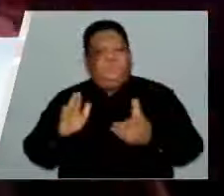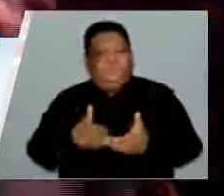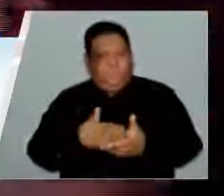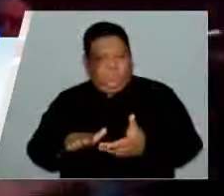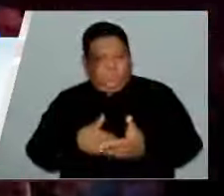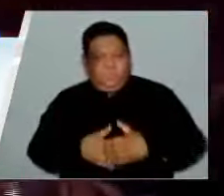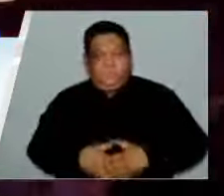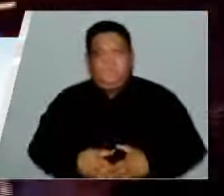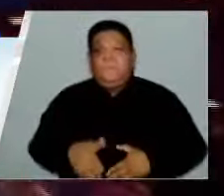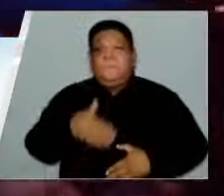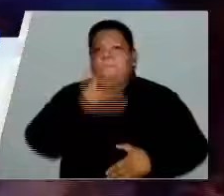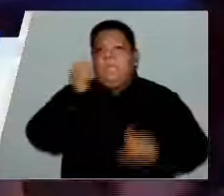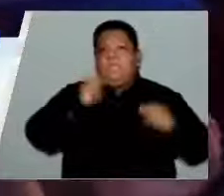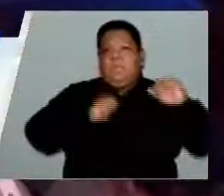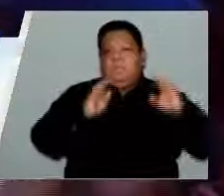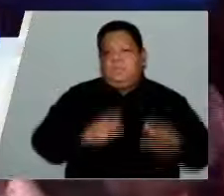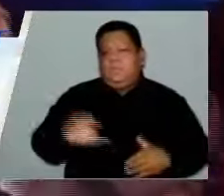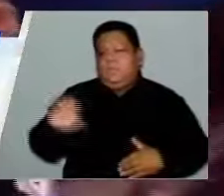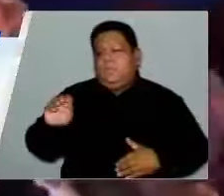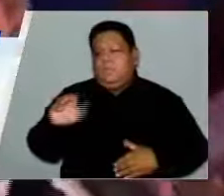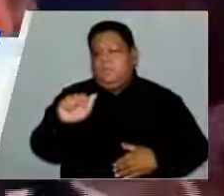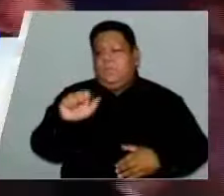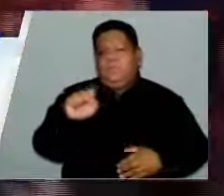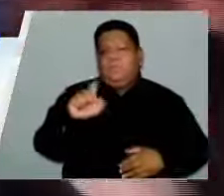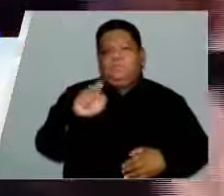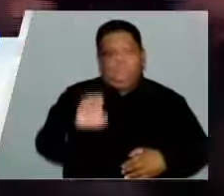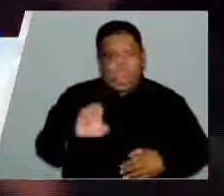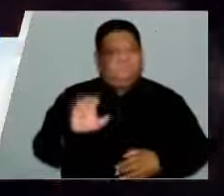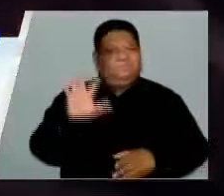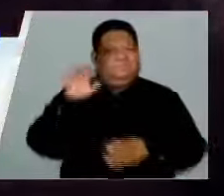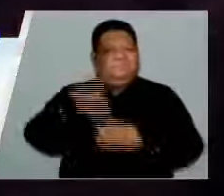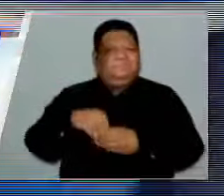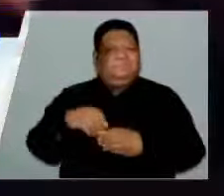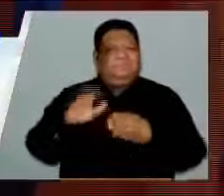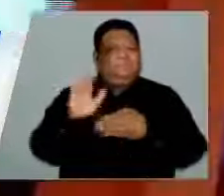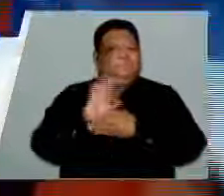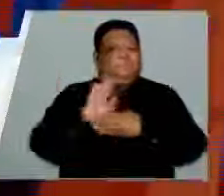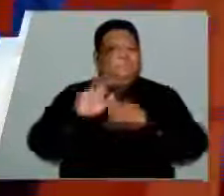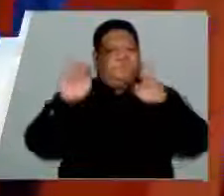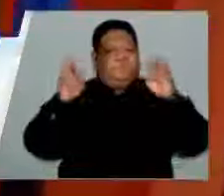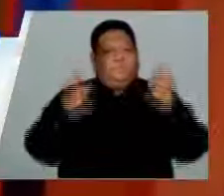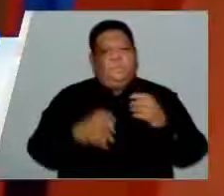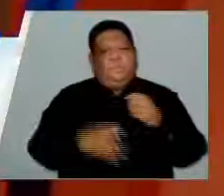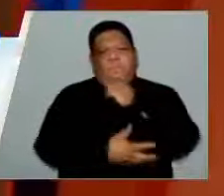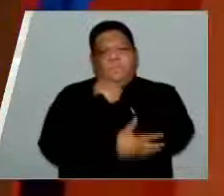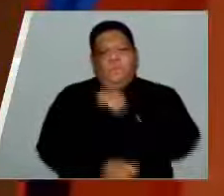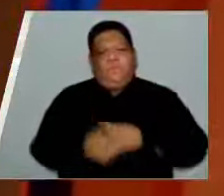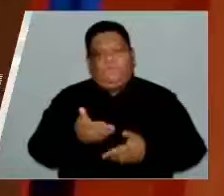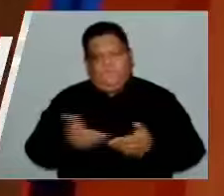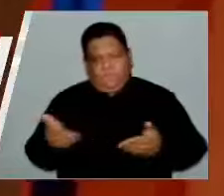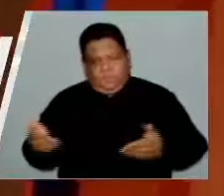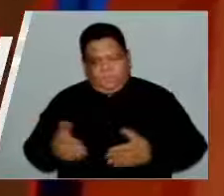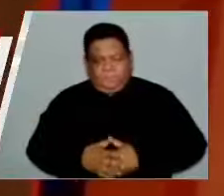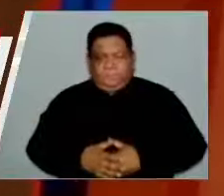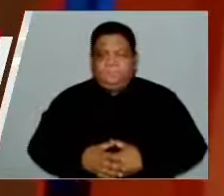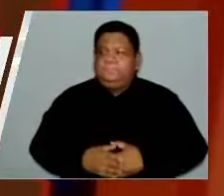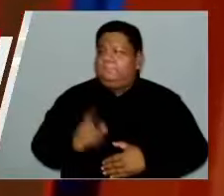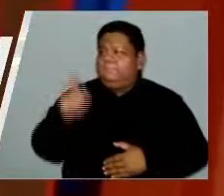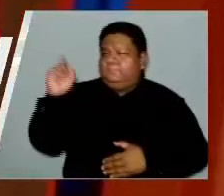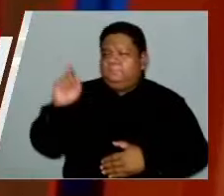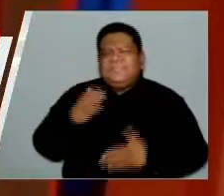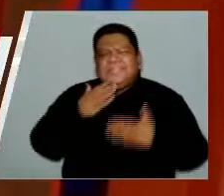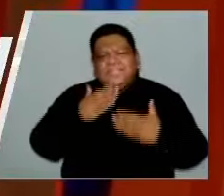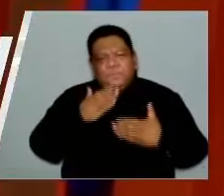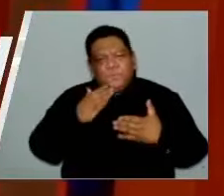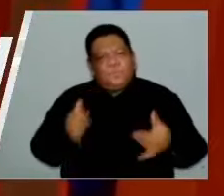Emma Stone para sa pagganap sa gothic comedy film na Poor Things. Thank you so much to BAFTA for this.